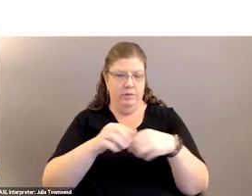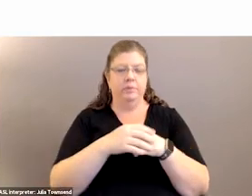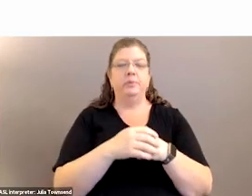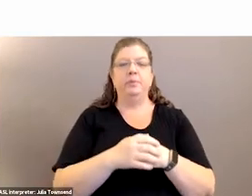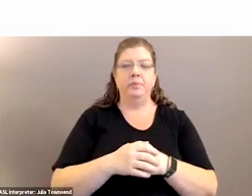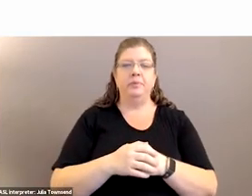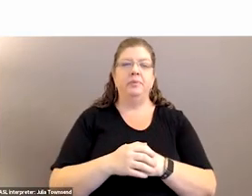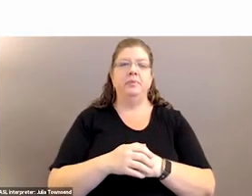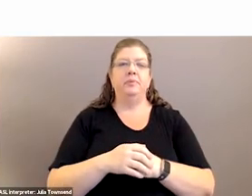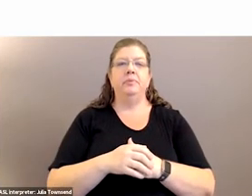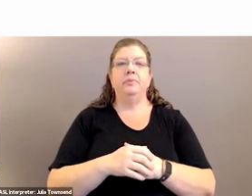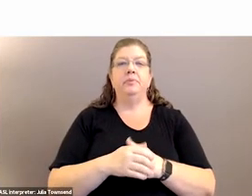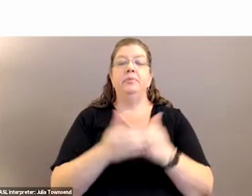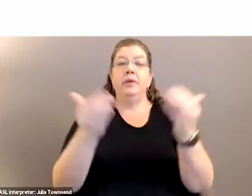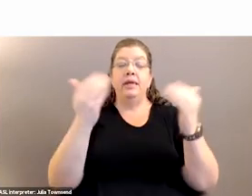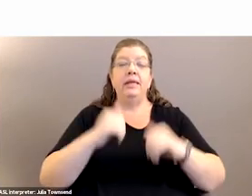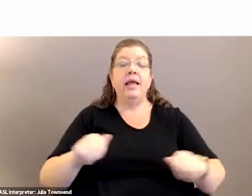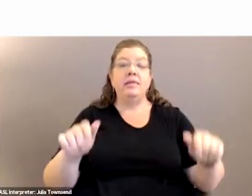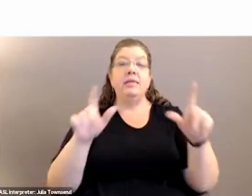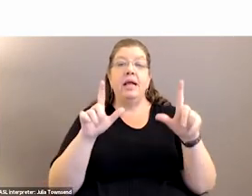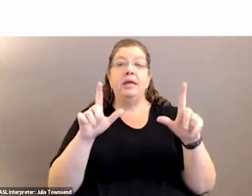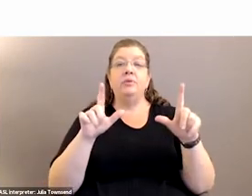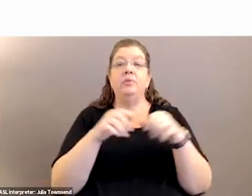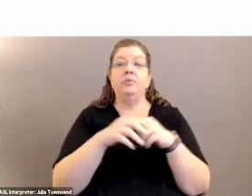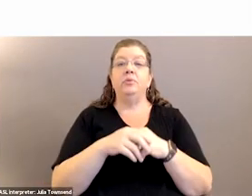percent next slide